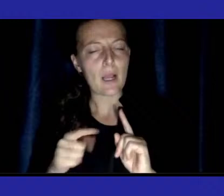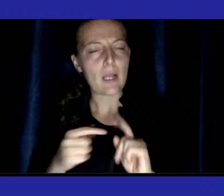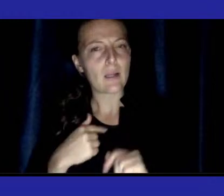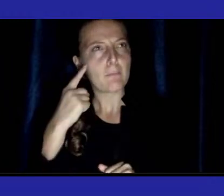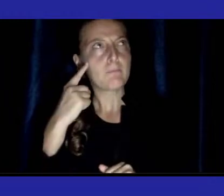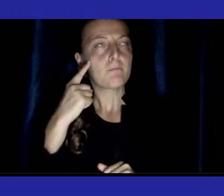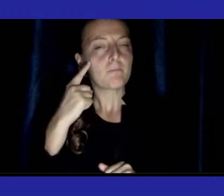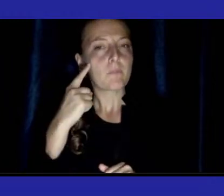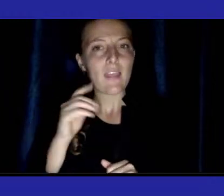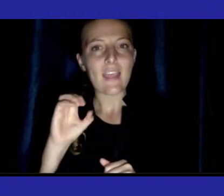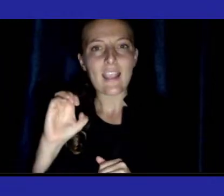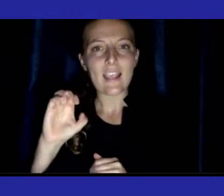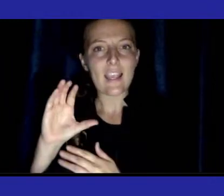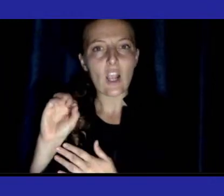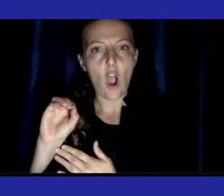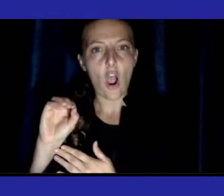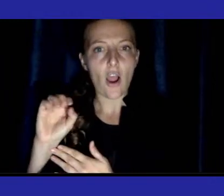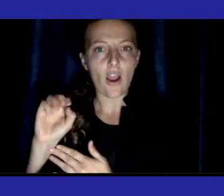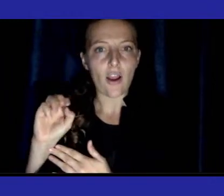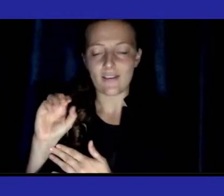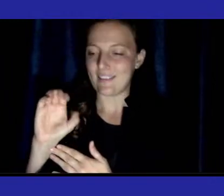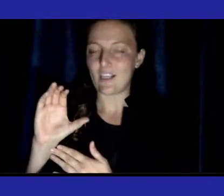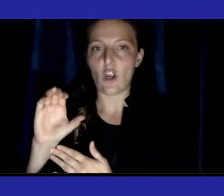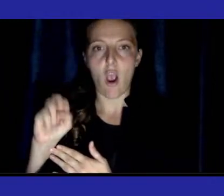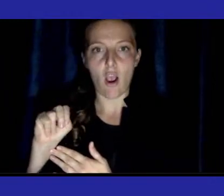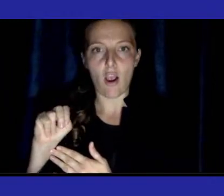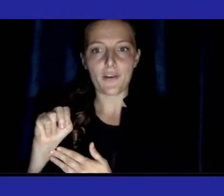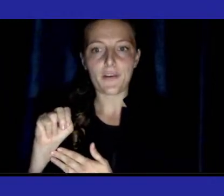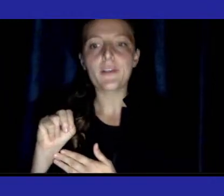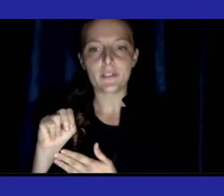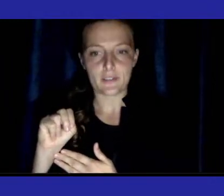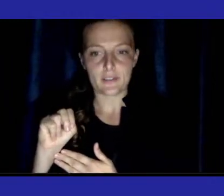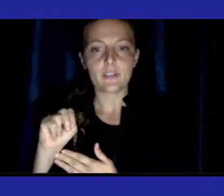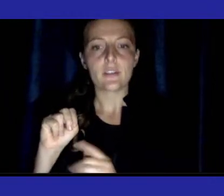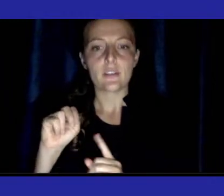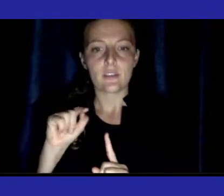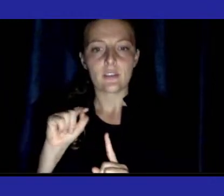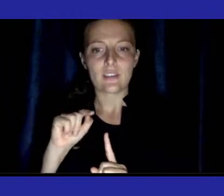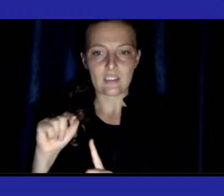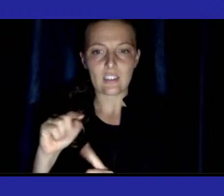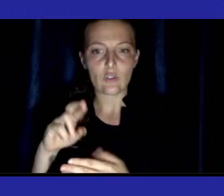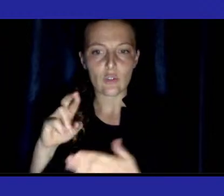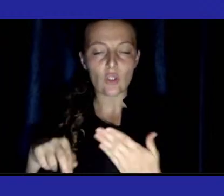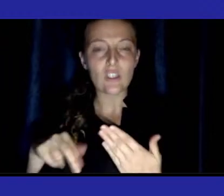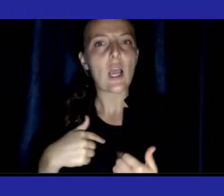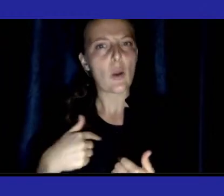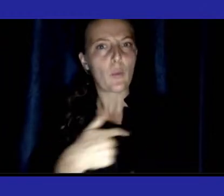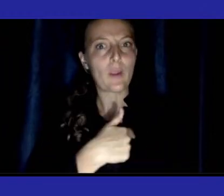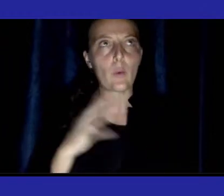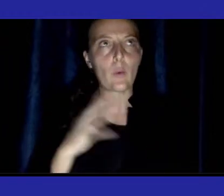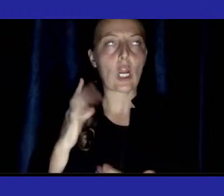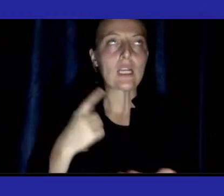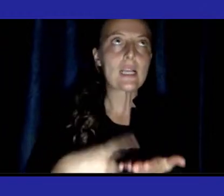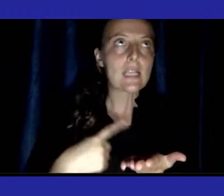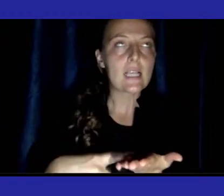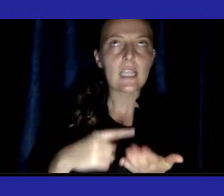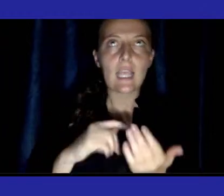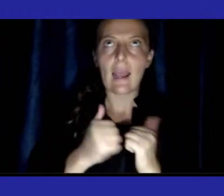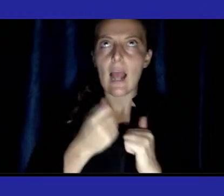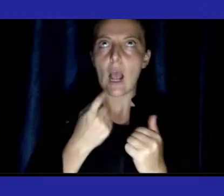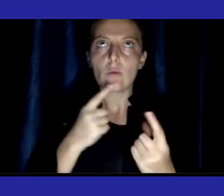remember when we were just discussing it and how likely it was to work, and all of a sudden you're looking